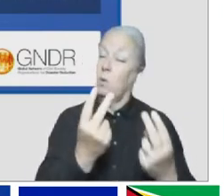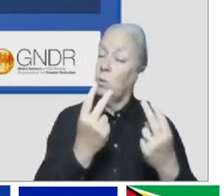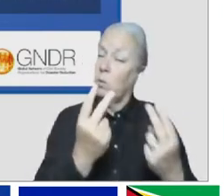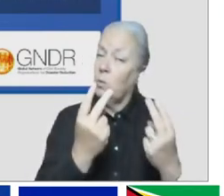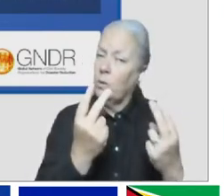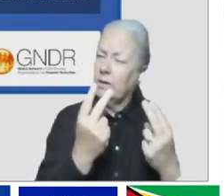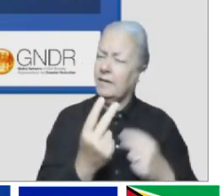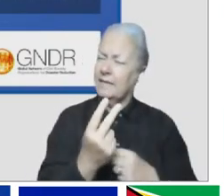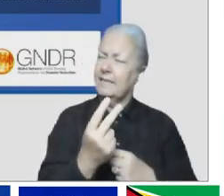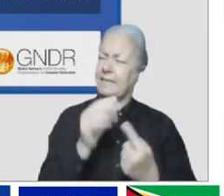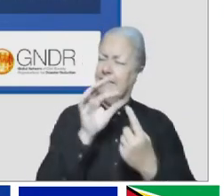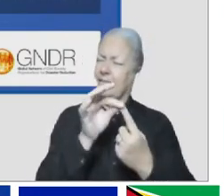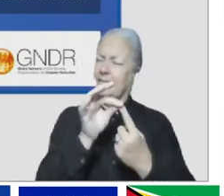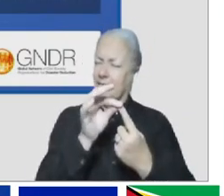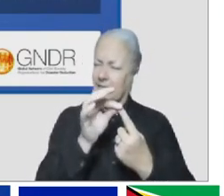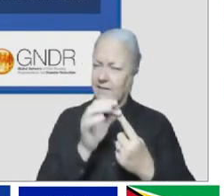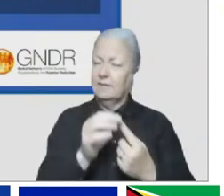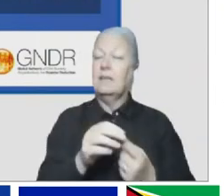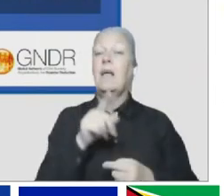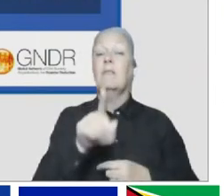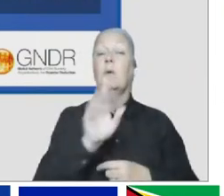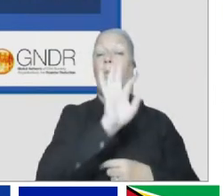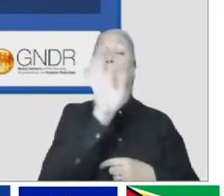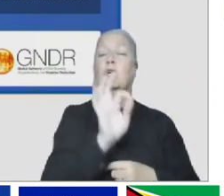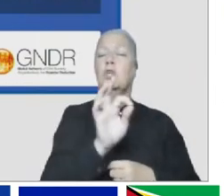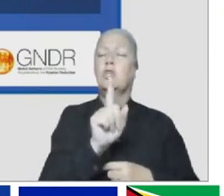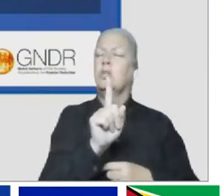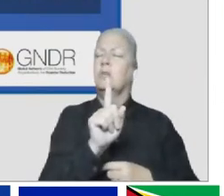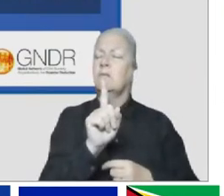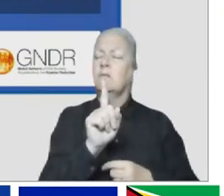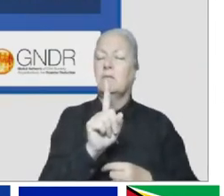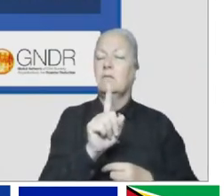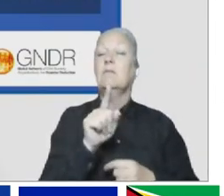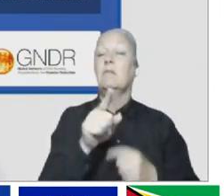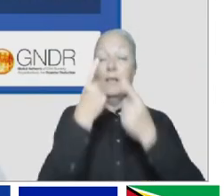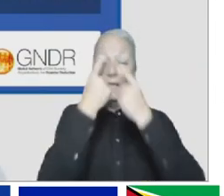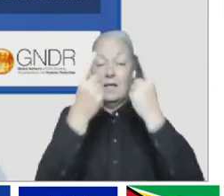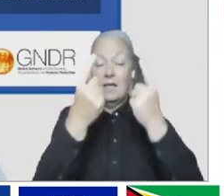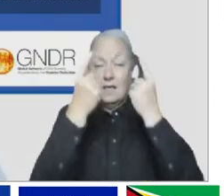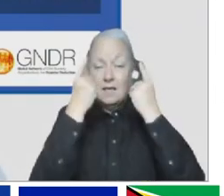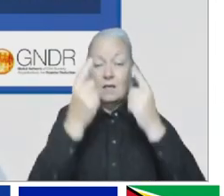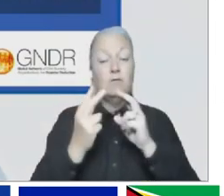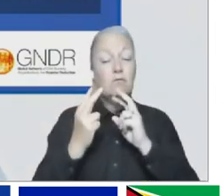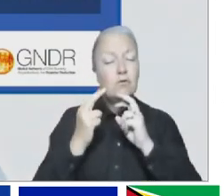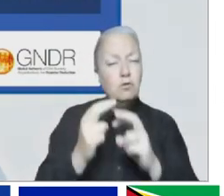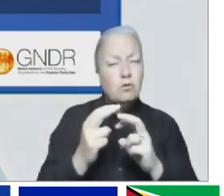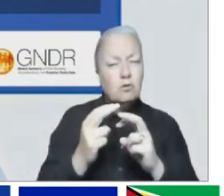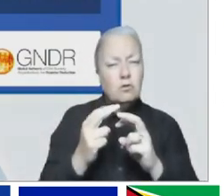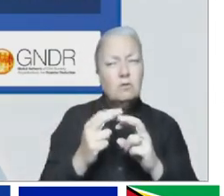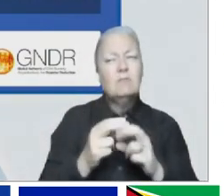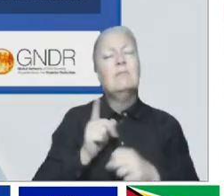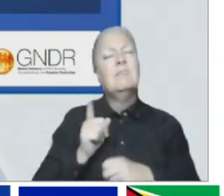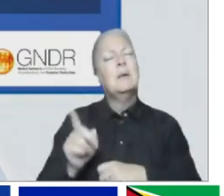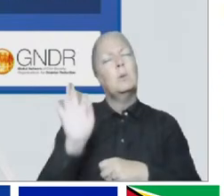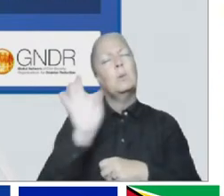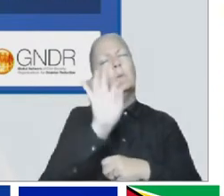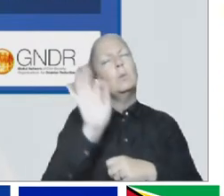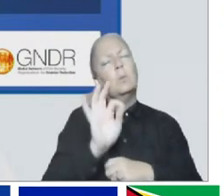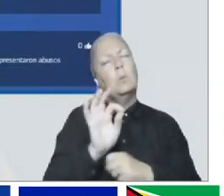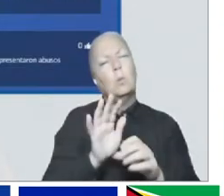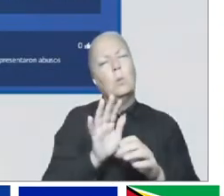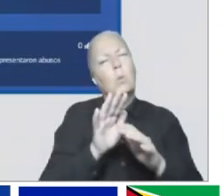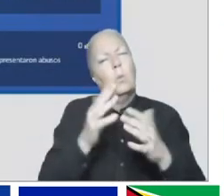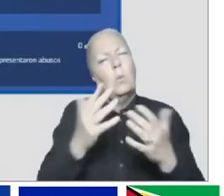question. I know that academic researchers, for instance, question why information on climate patterns, which is in